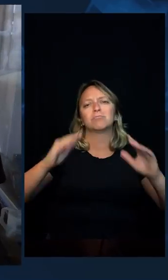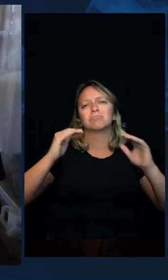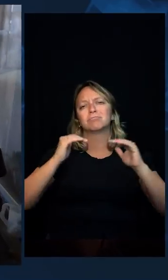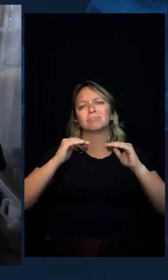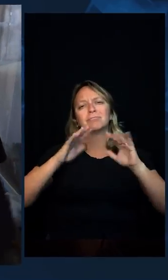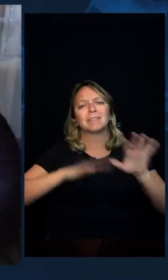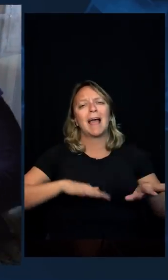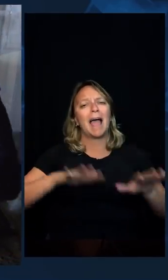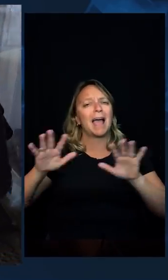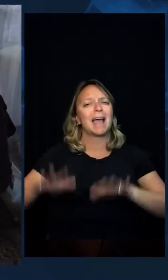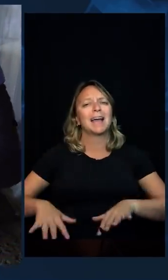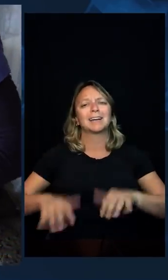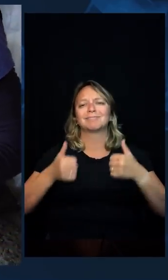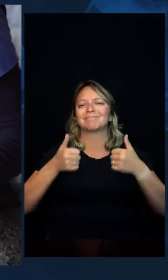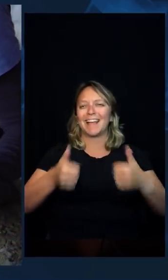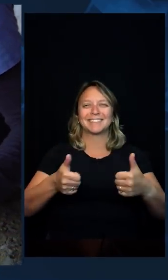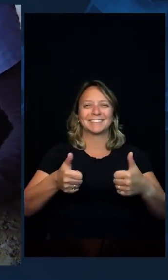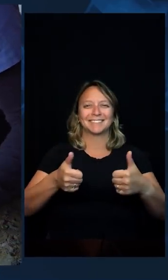relaxed.